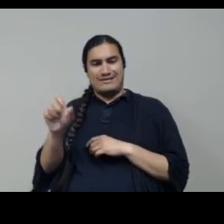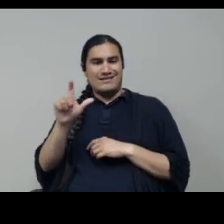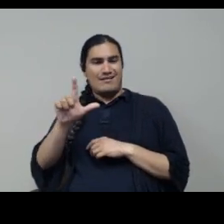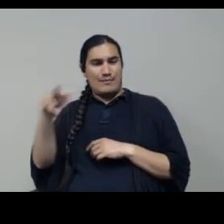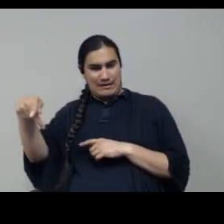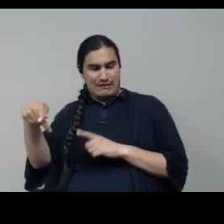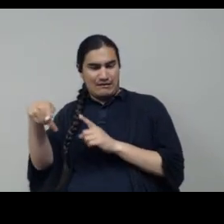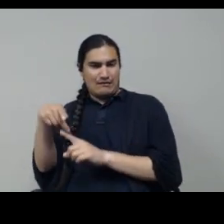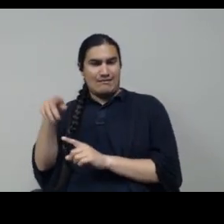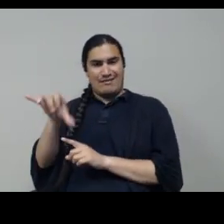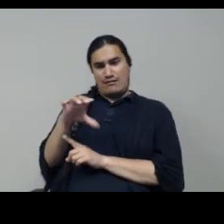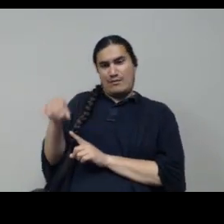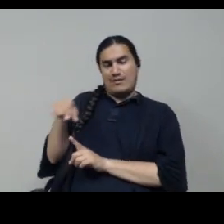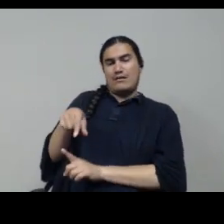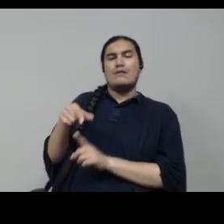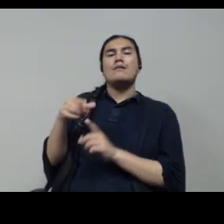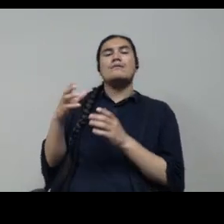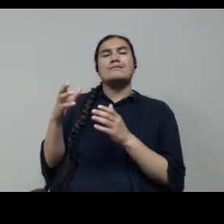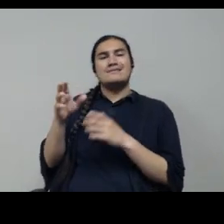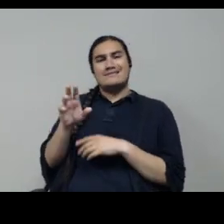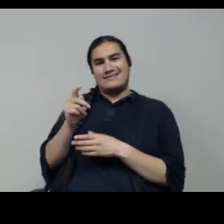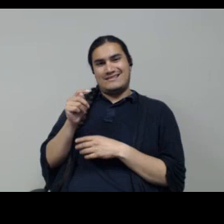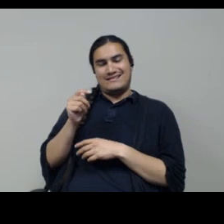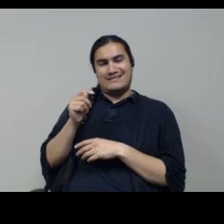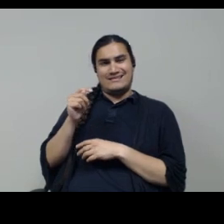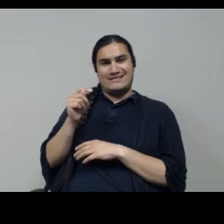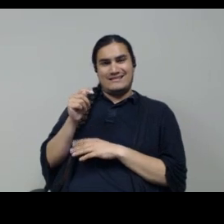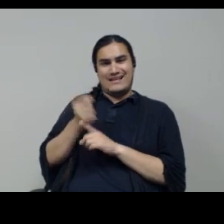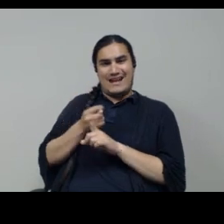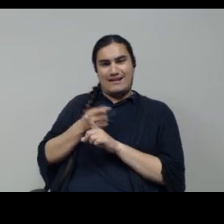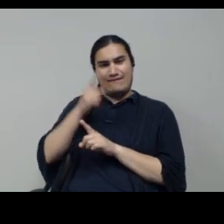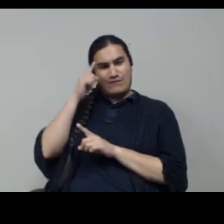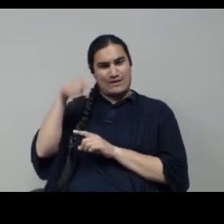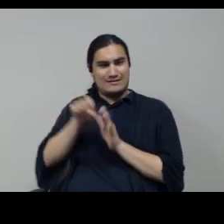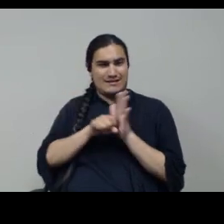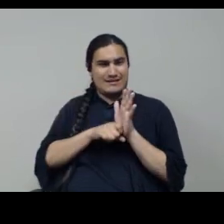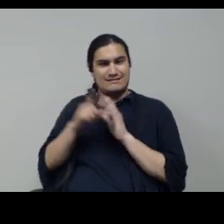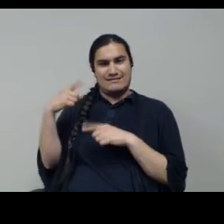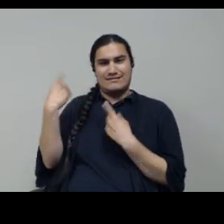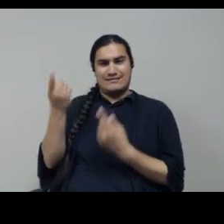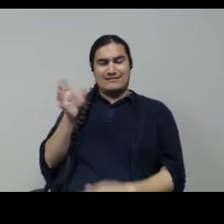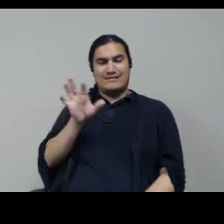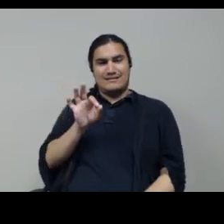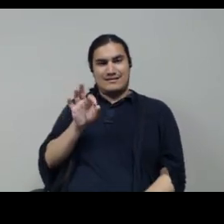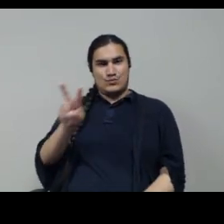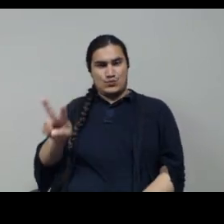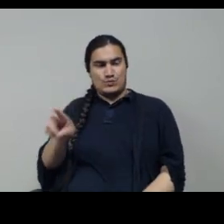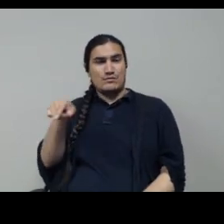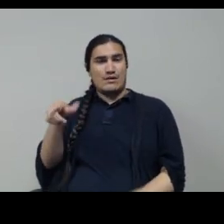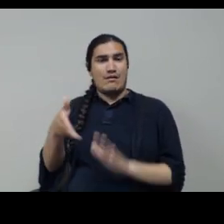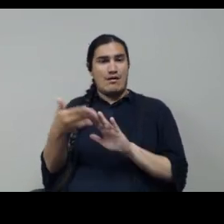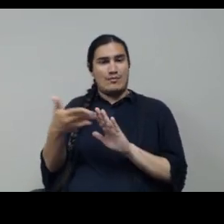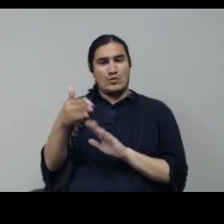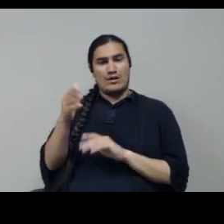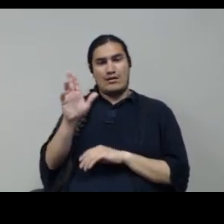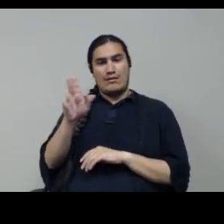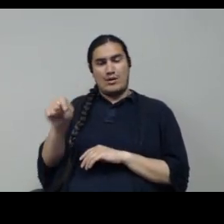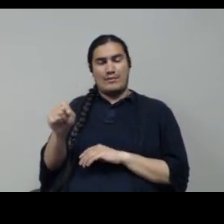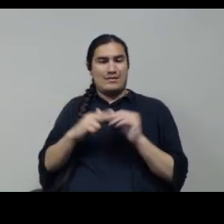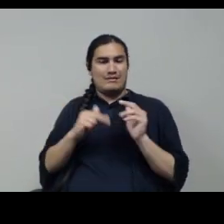Avenue Apartments has been a tenant of the state since 1992, as they own and operate the apartment building on the